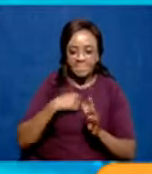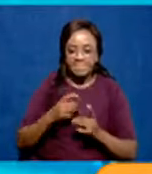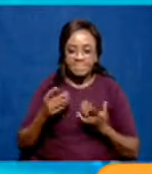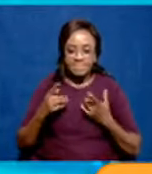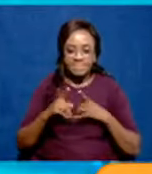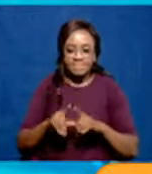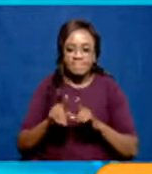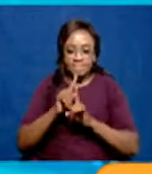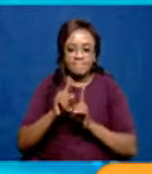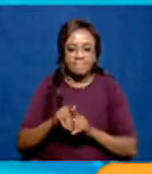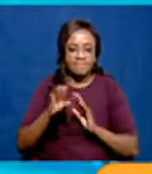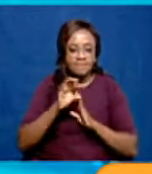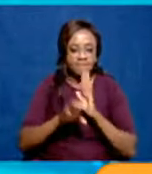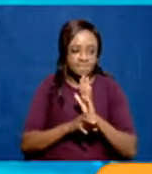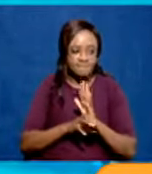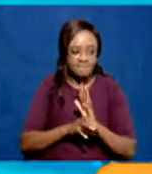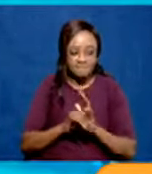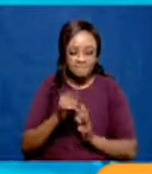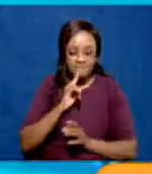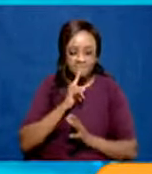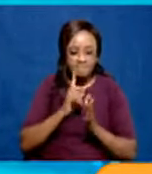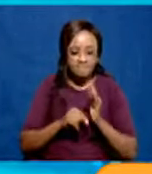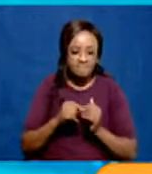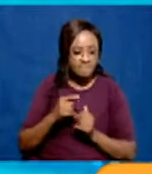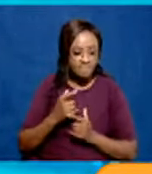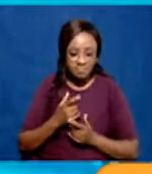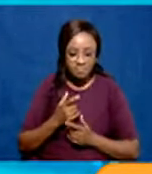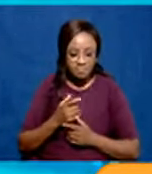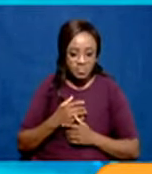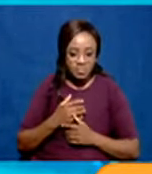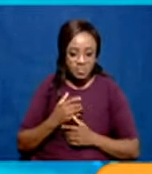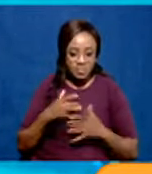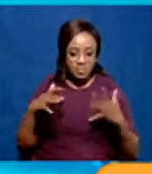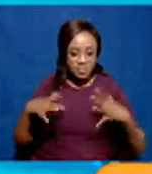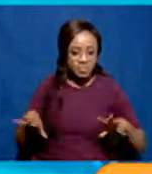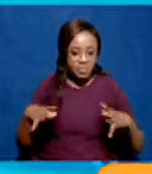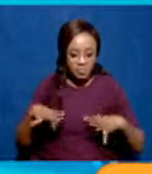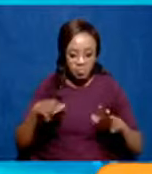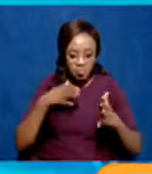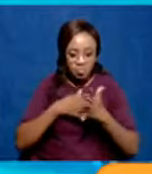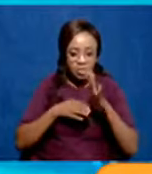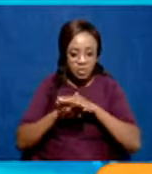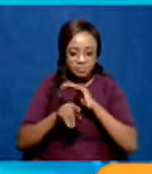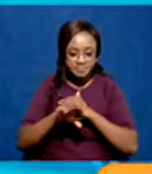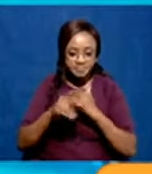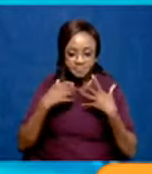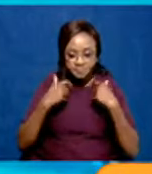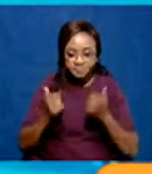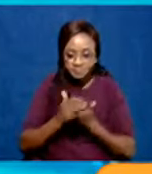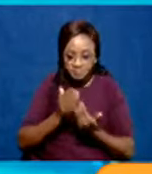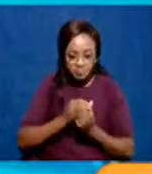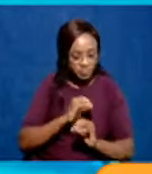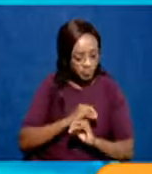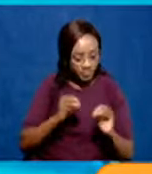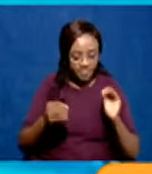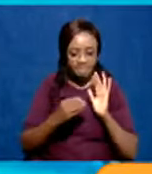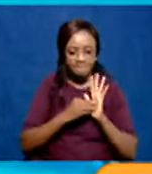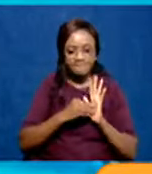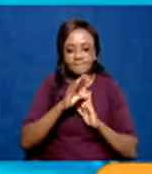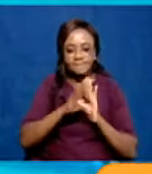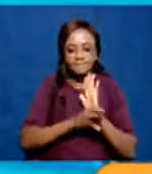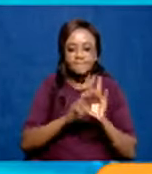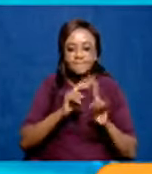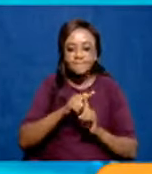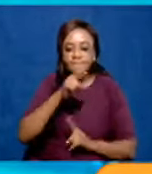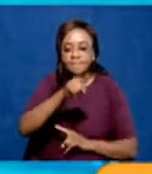our Constitution. Nobody's supposed to be denied emergency care. And that is in our law. However, there was a fund which was proposed